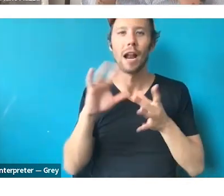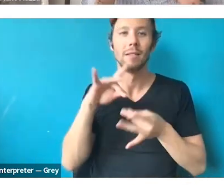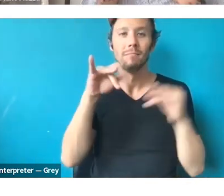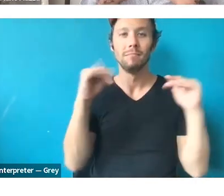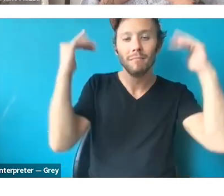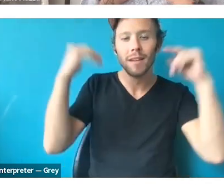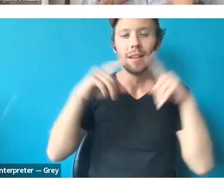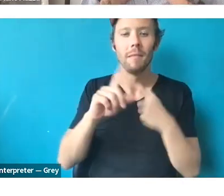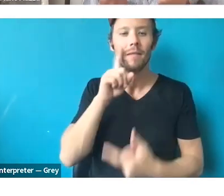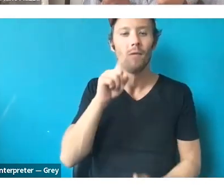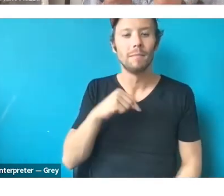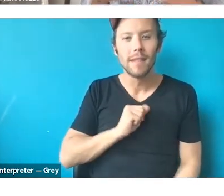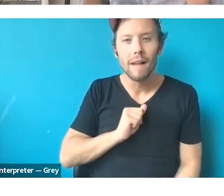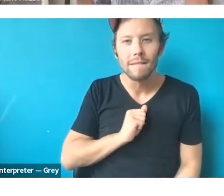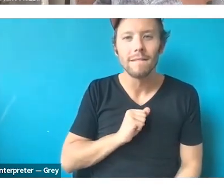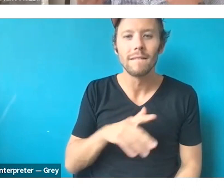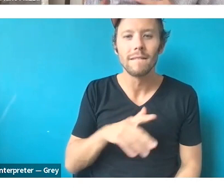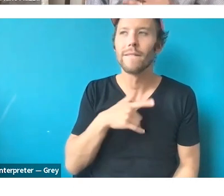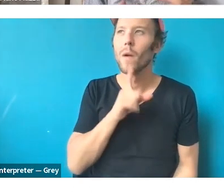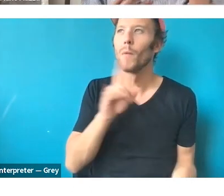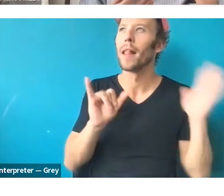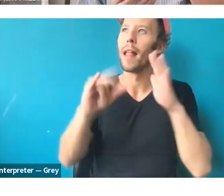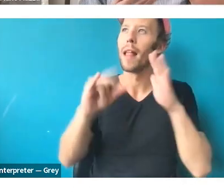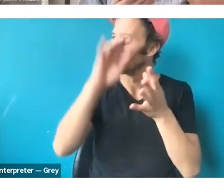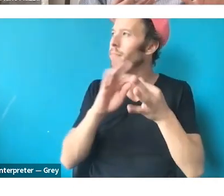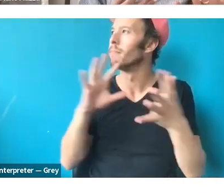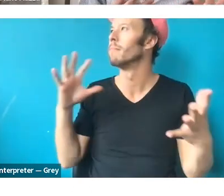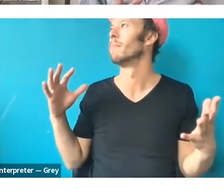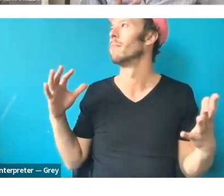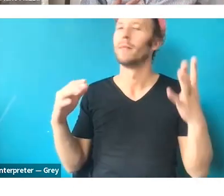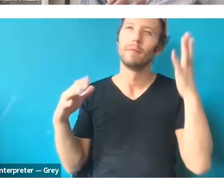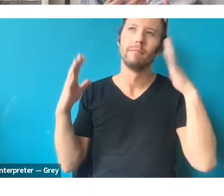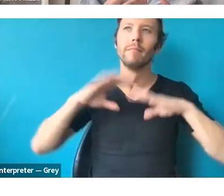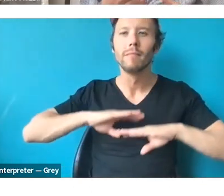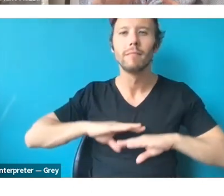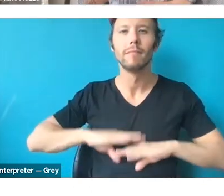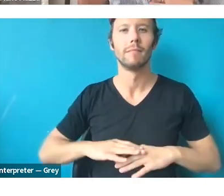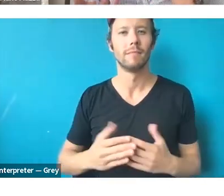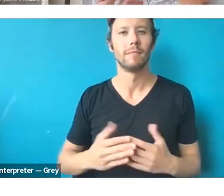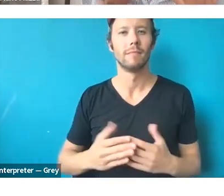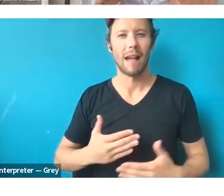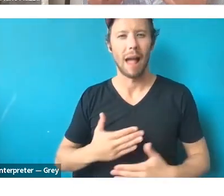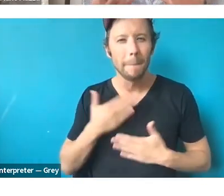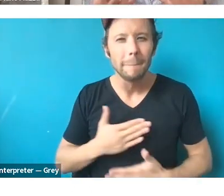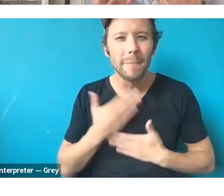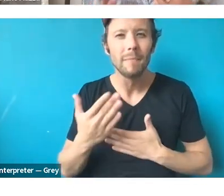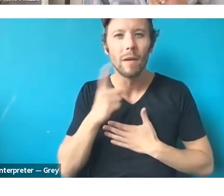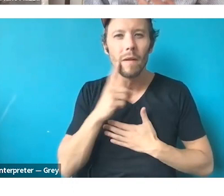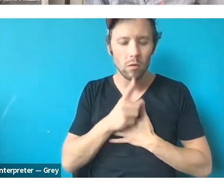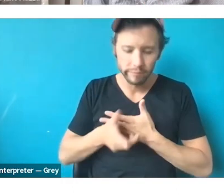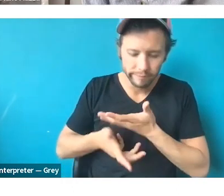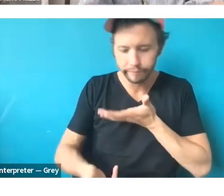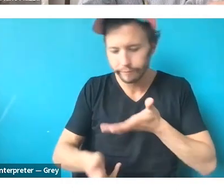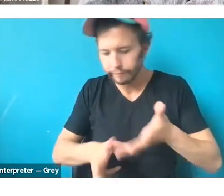is that I just feel very meditative and soothed and joyful when I'm working with them because it really forces me to slow down,